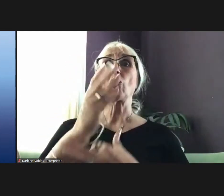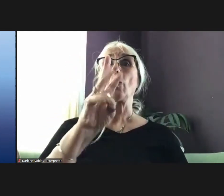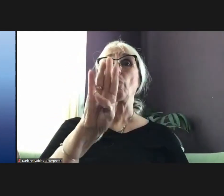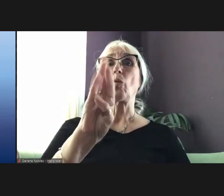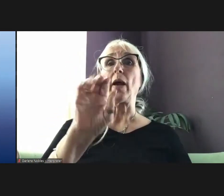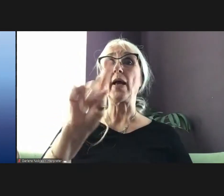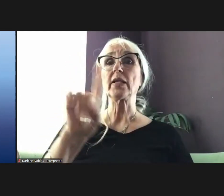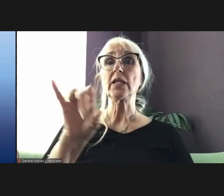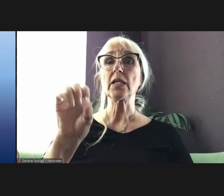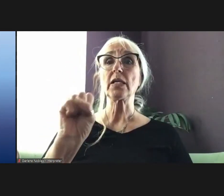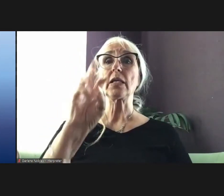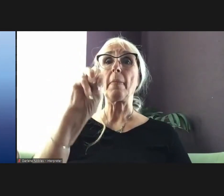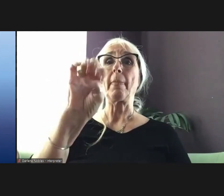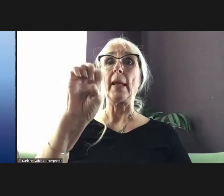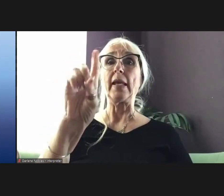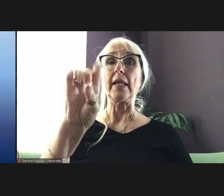to